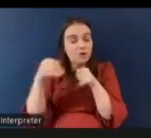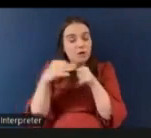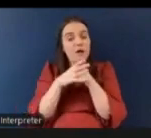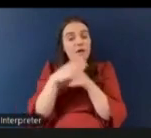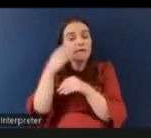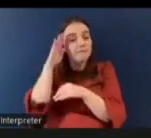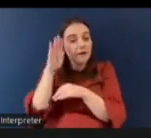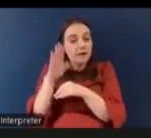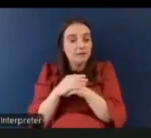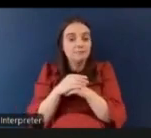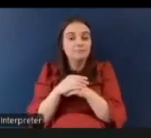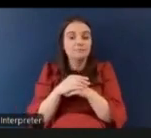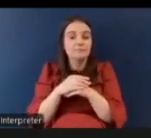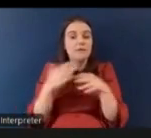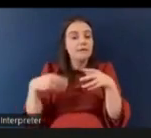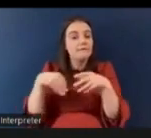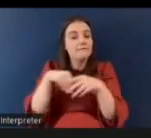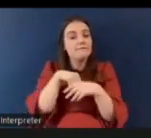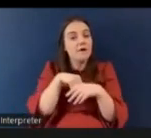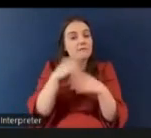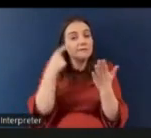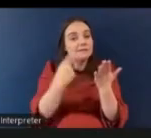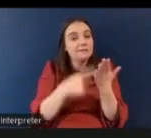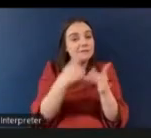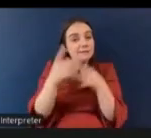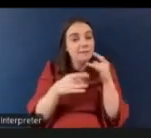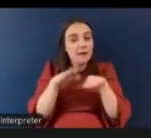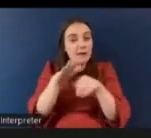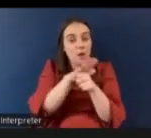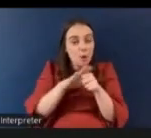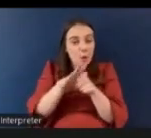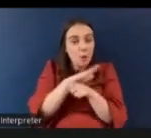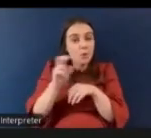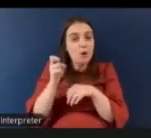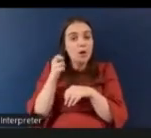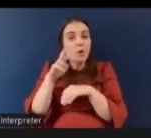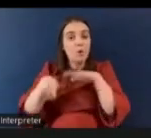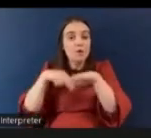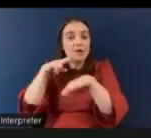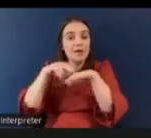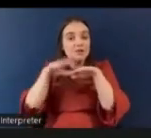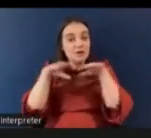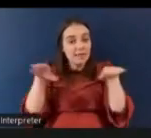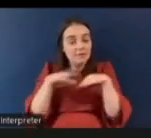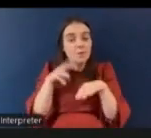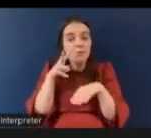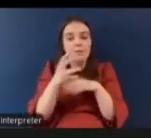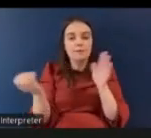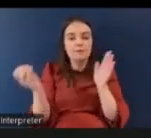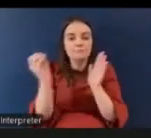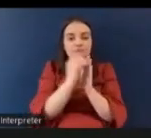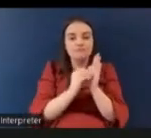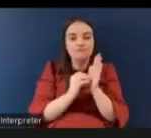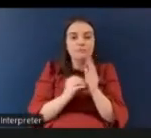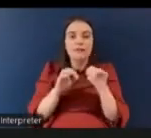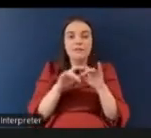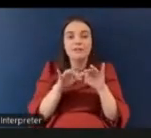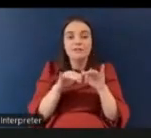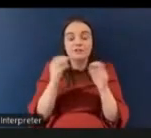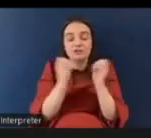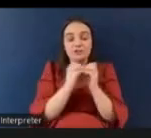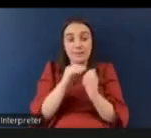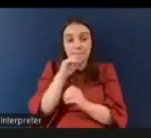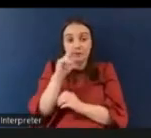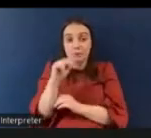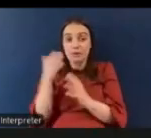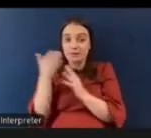national levels? And there's a few more prompts there, and they'll be put into the chat as well so that you're able to access them in your breakout rooms.